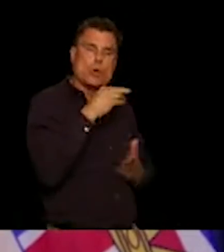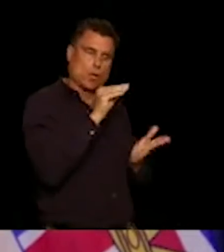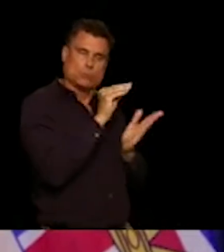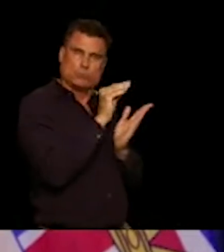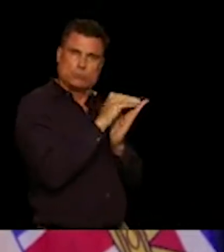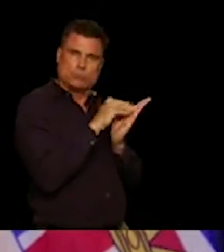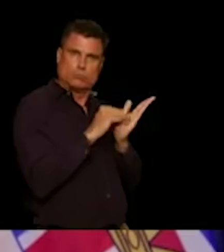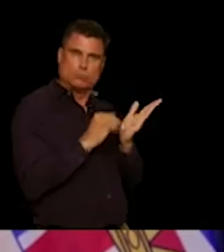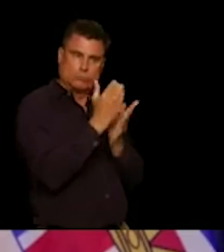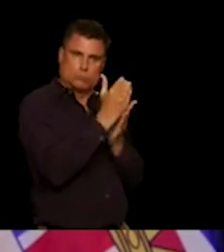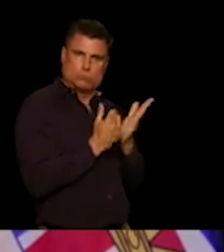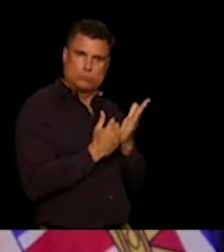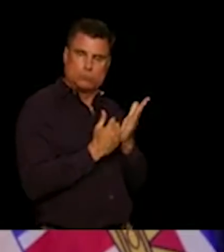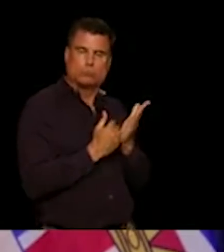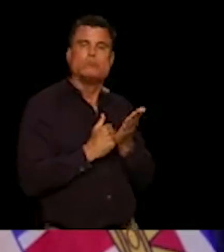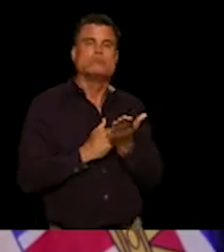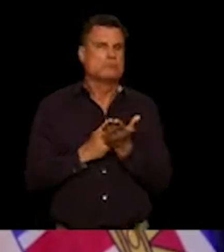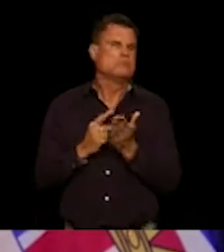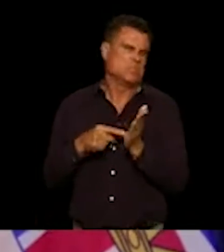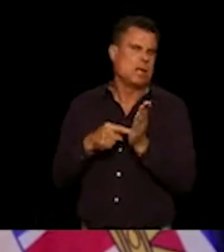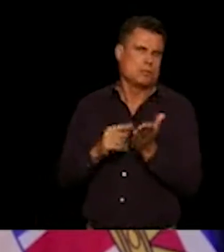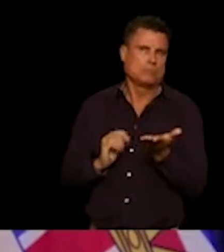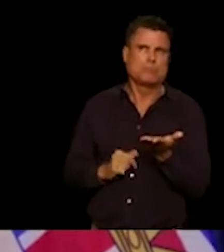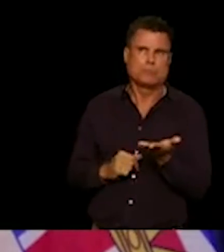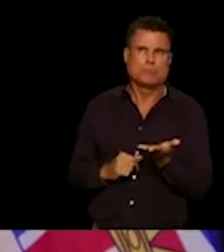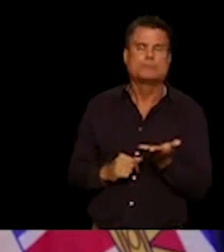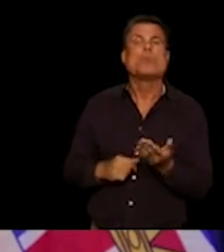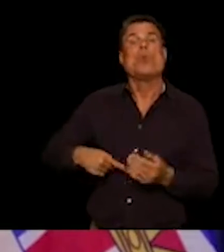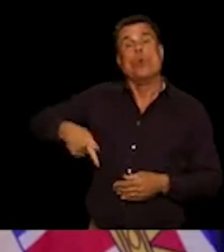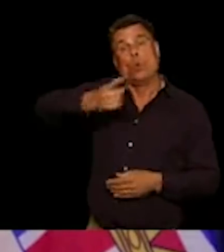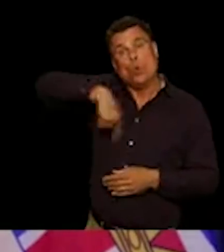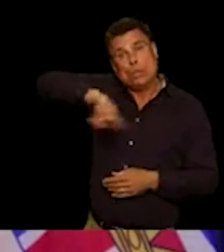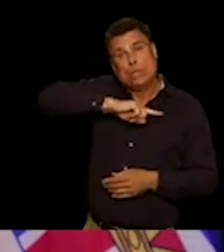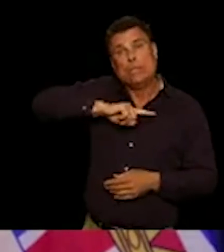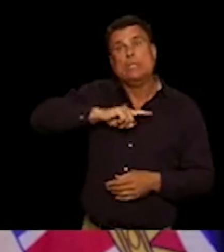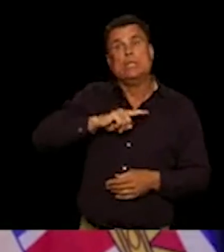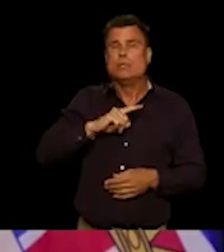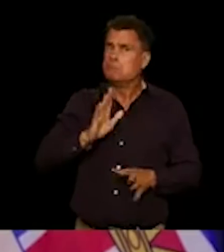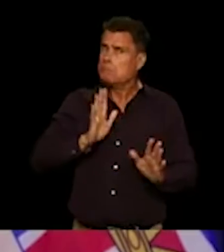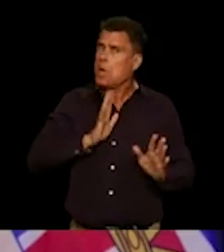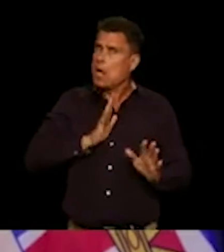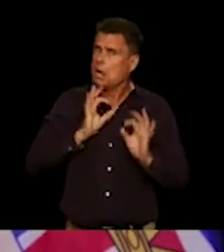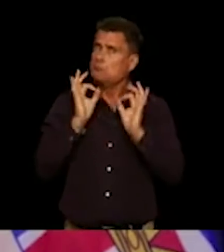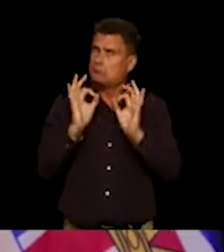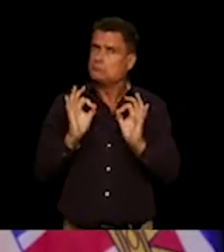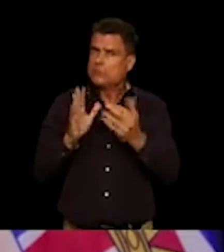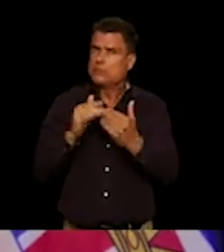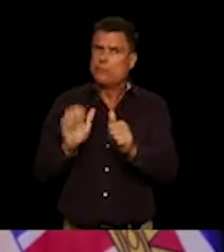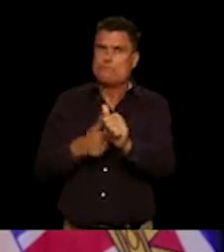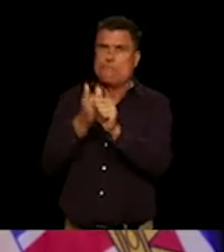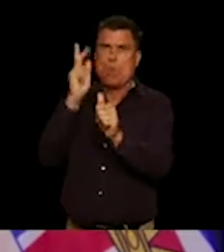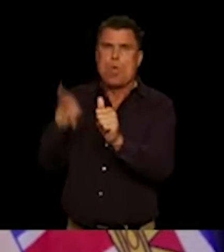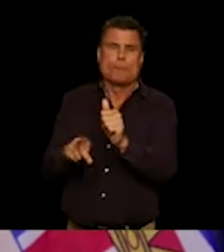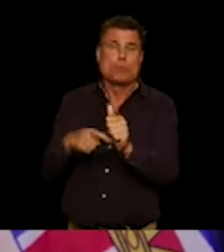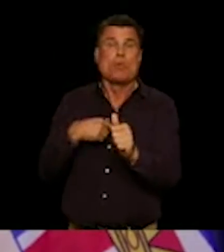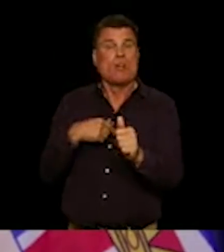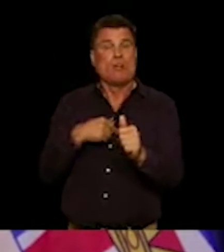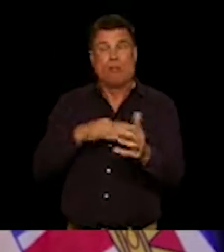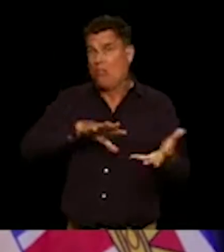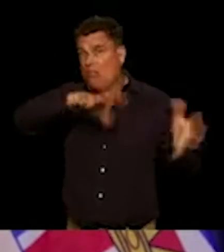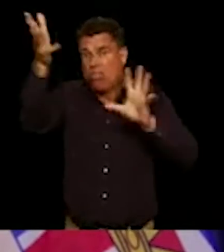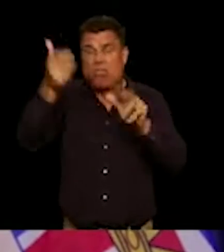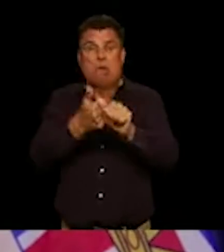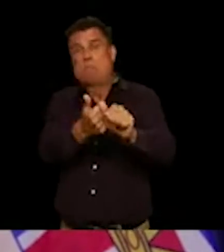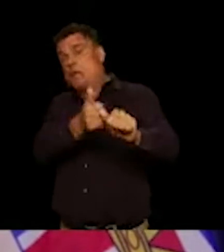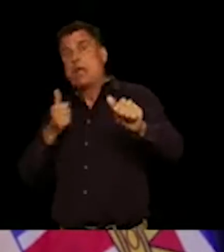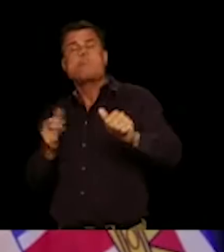had actually a bit of a lull over the last few weeks, though as we know, increasing recently. We absolutely have been keeping up.